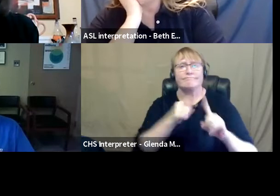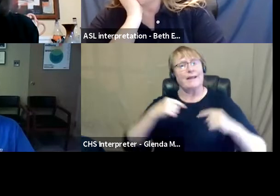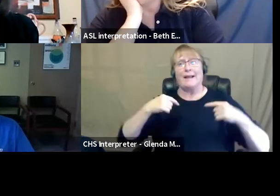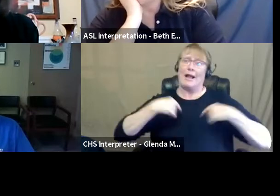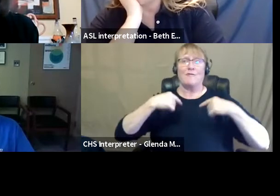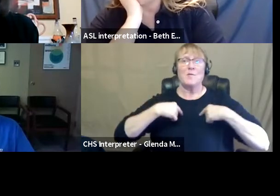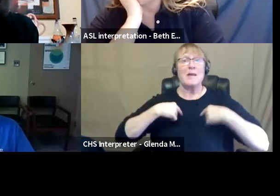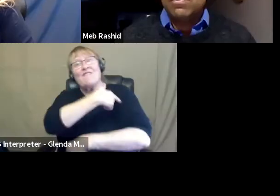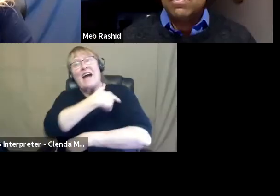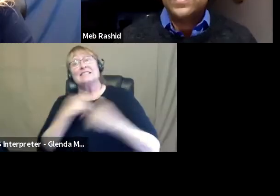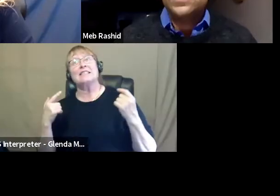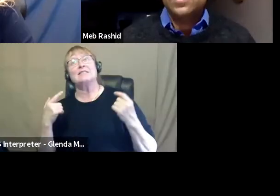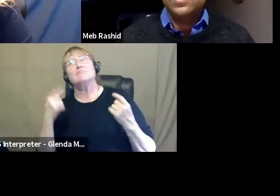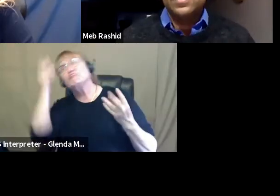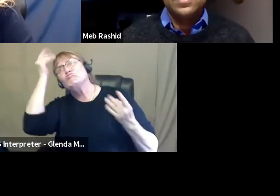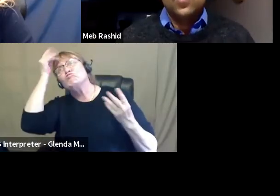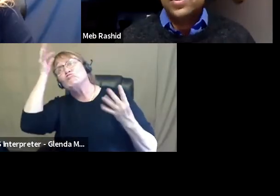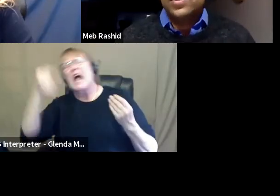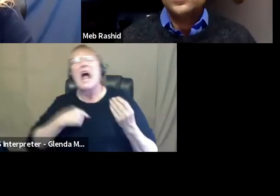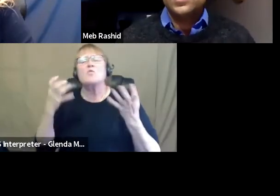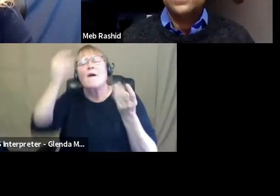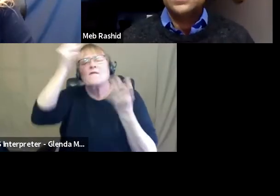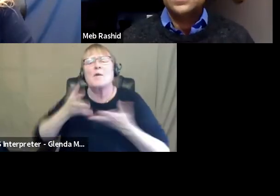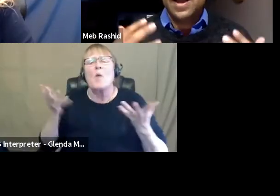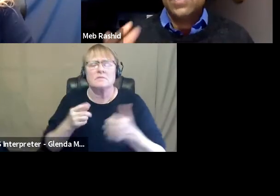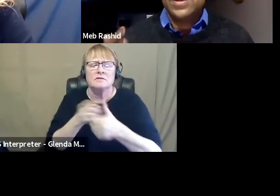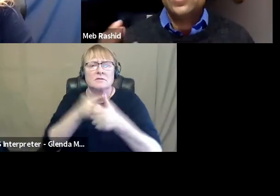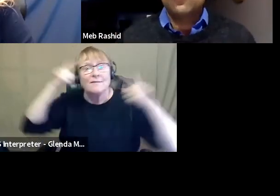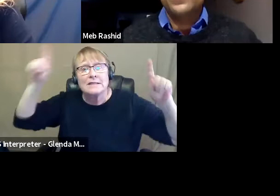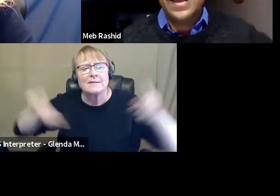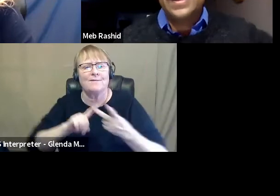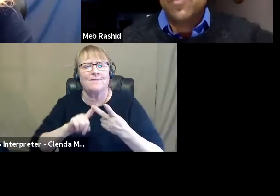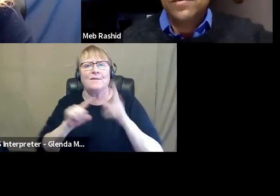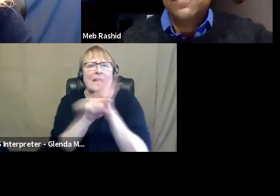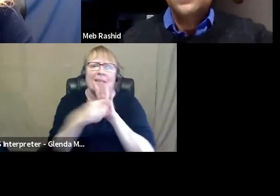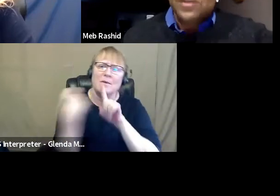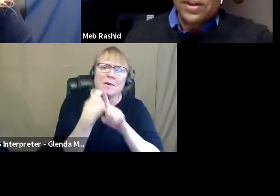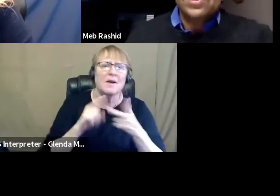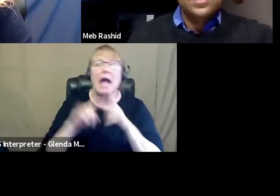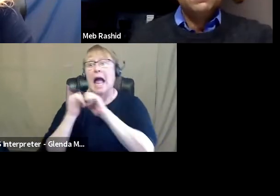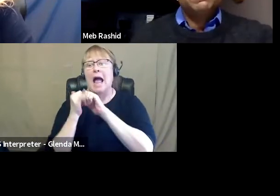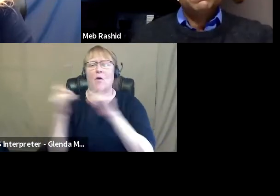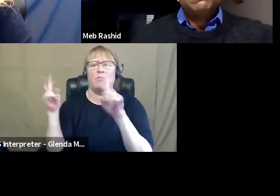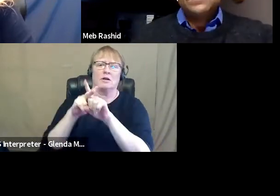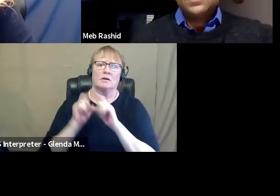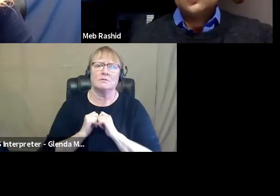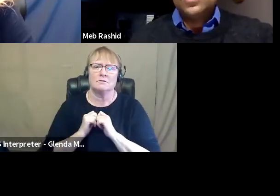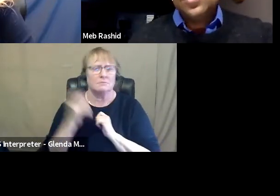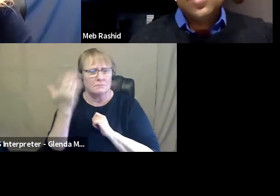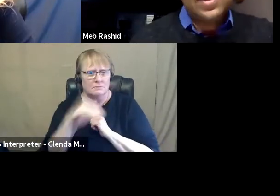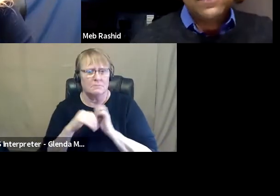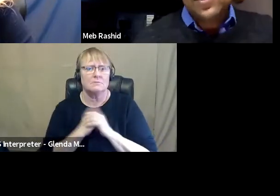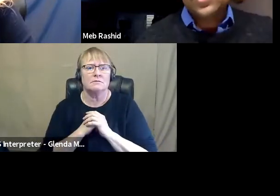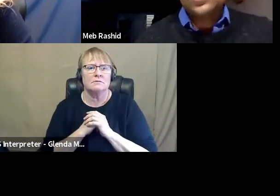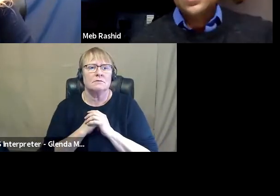to get the vaccine. So one, how effective are they? What are their side effects? And how do I actually go about getting one? So next slide. So